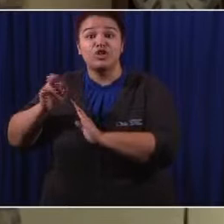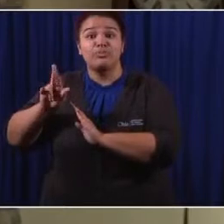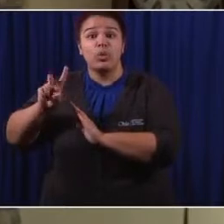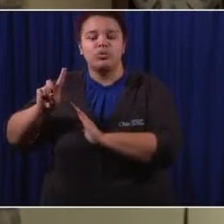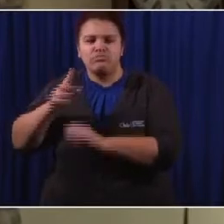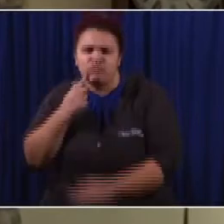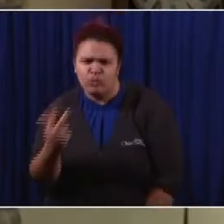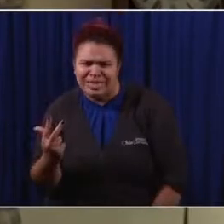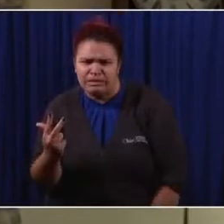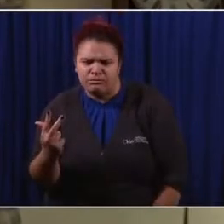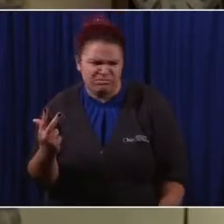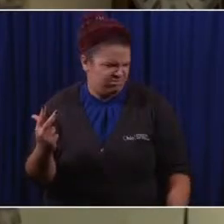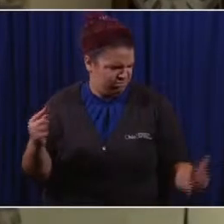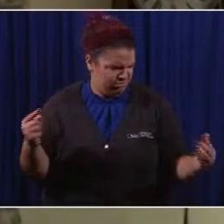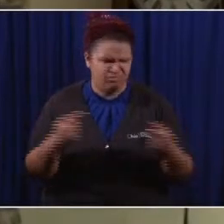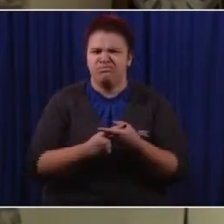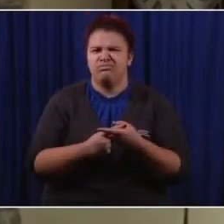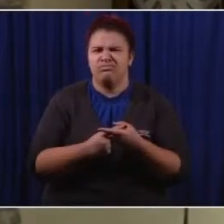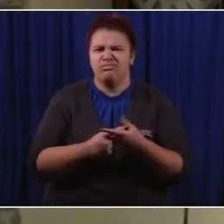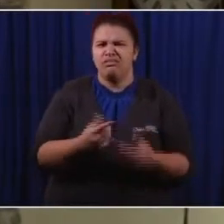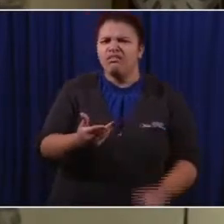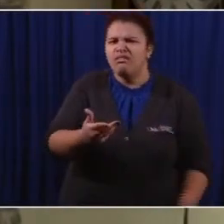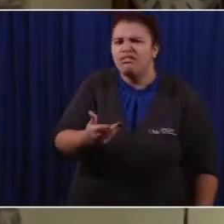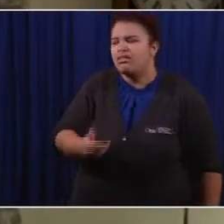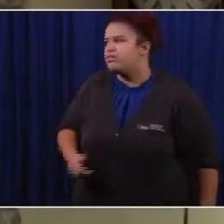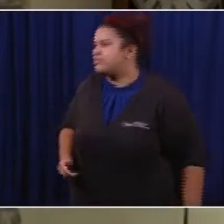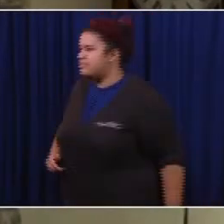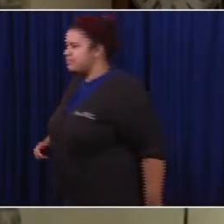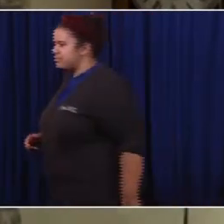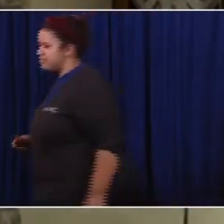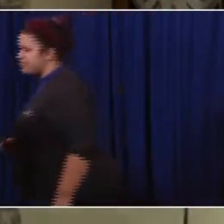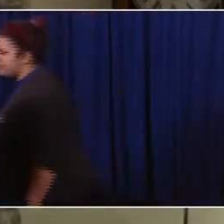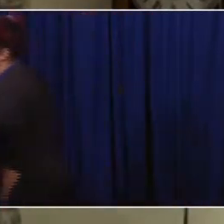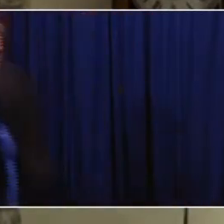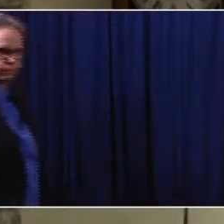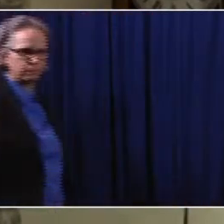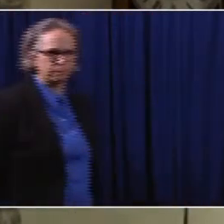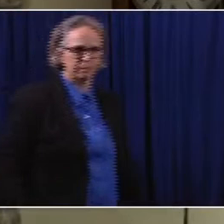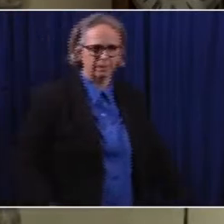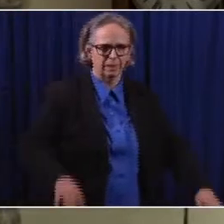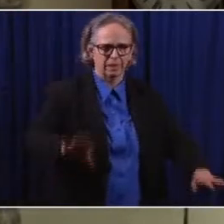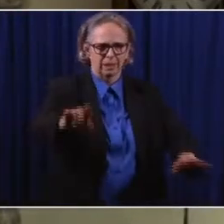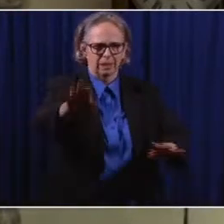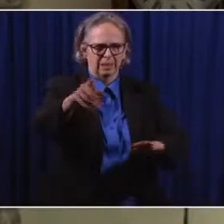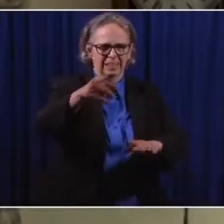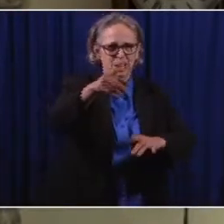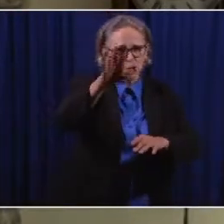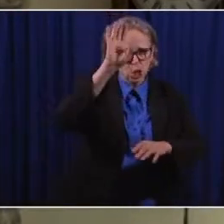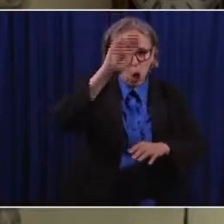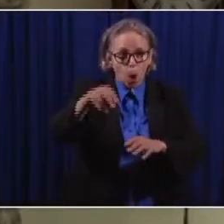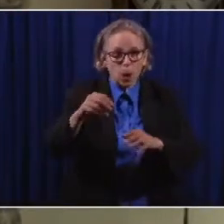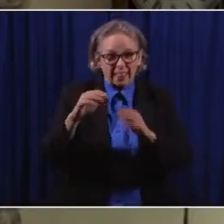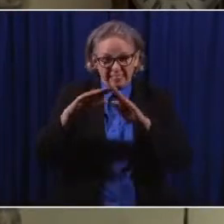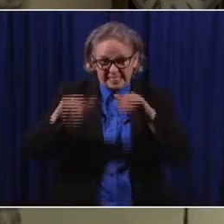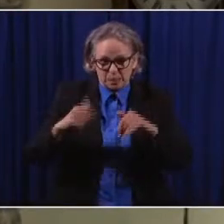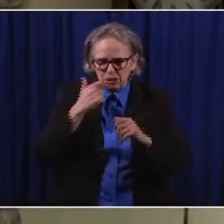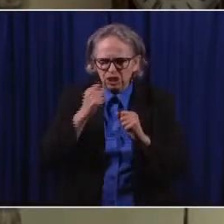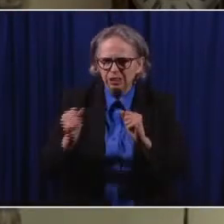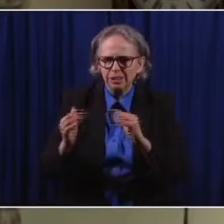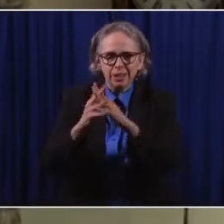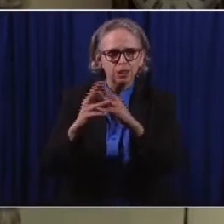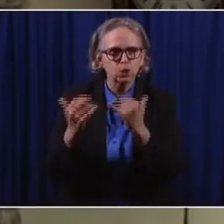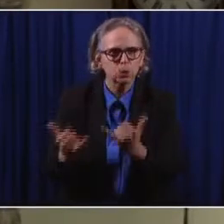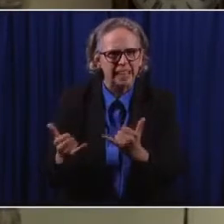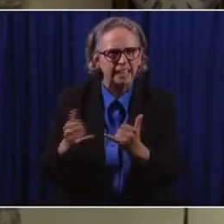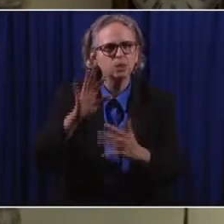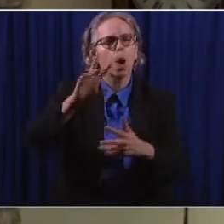I'll check on it. Look, this thing went live today. There's bound to be problems. We're going to fix the problems.